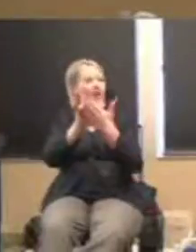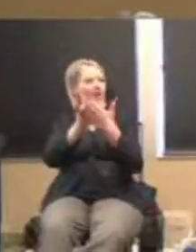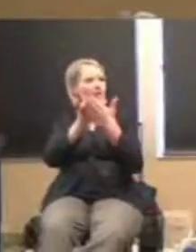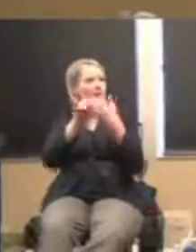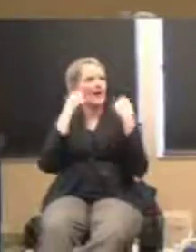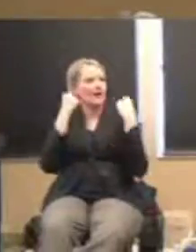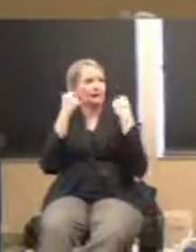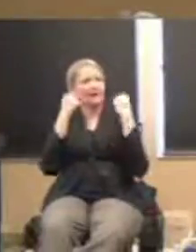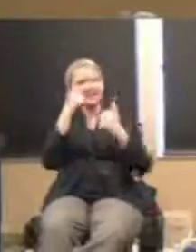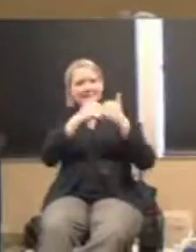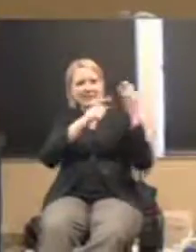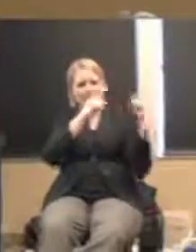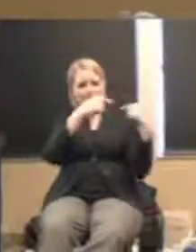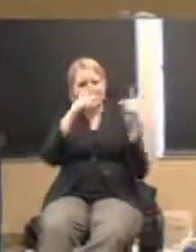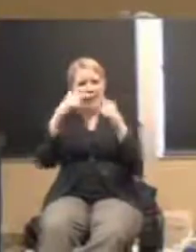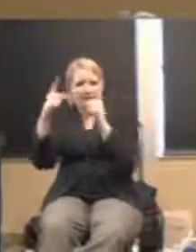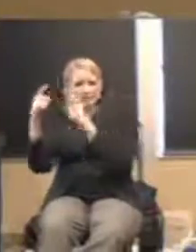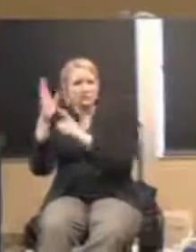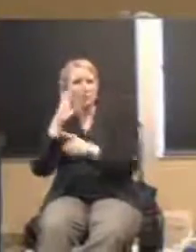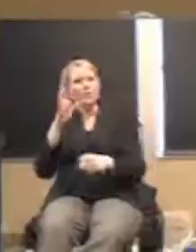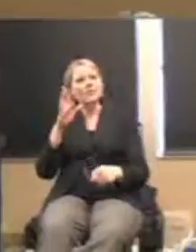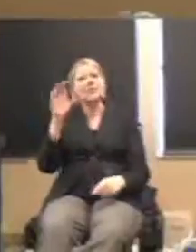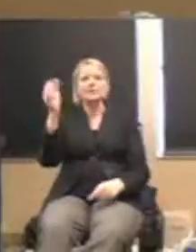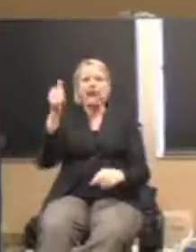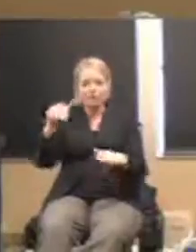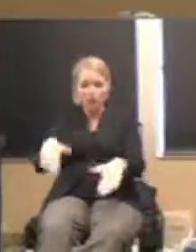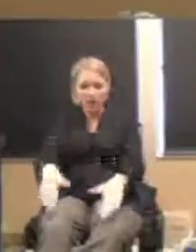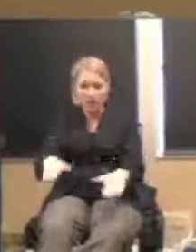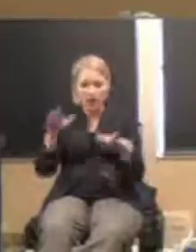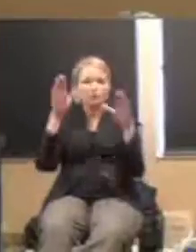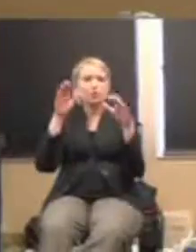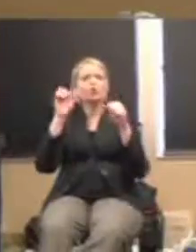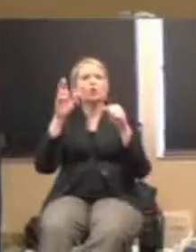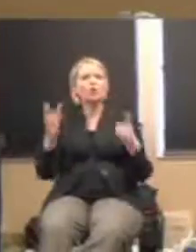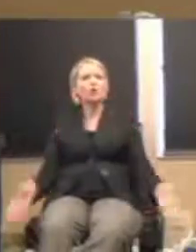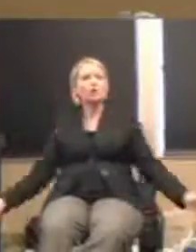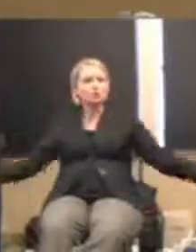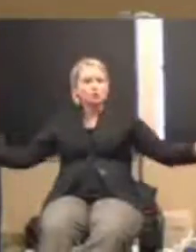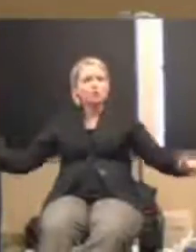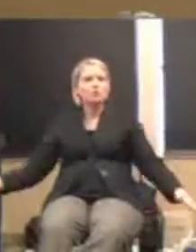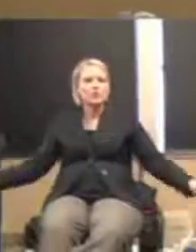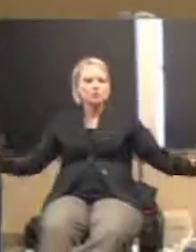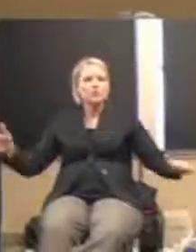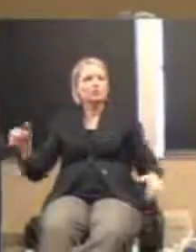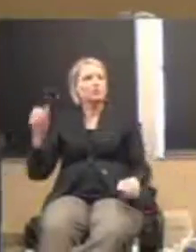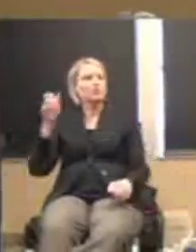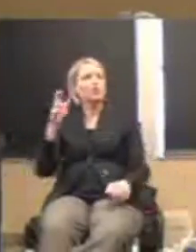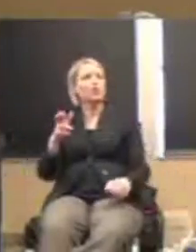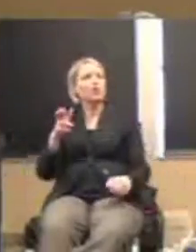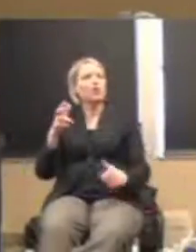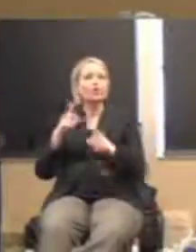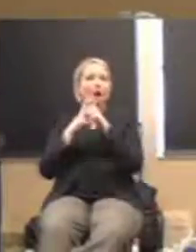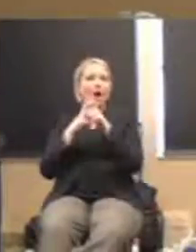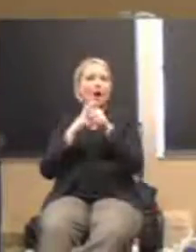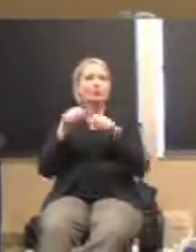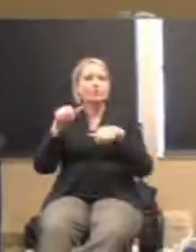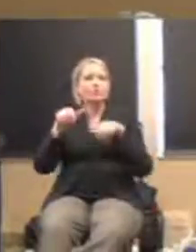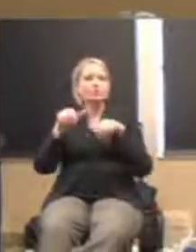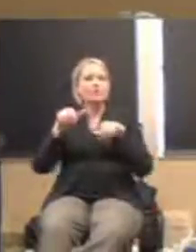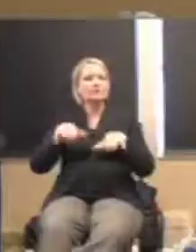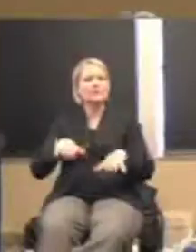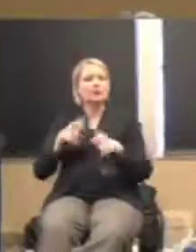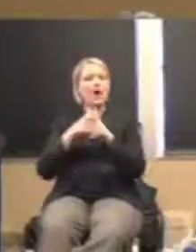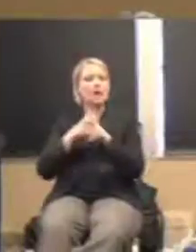So like it'll be 10 toe touches or arm circles or just, one inch run in place for 30